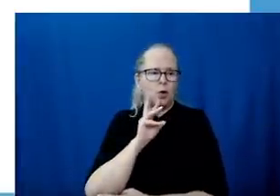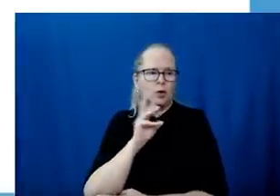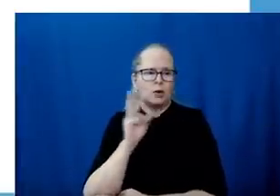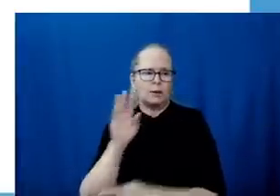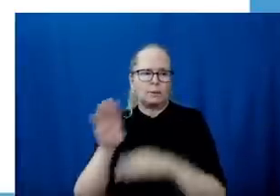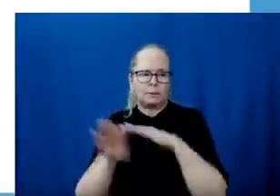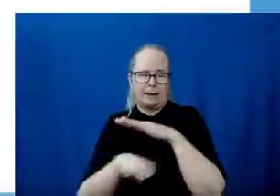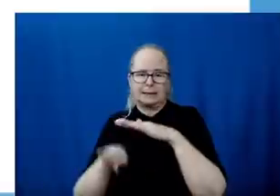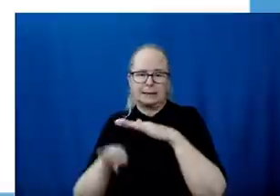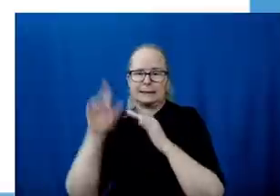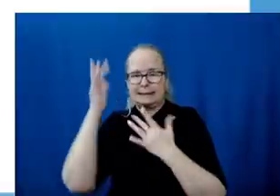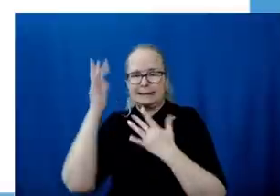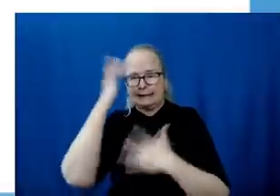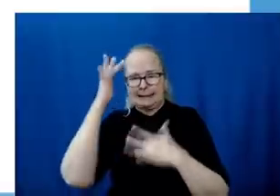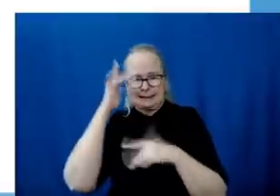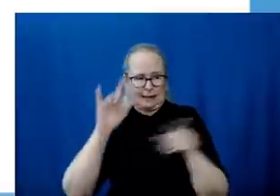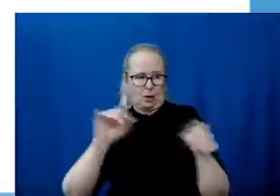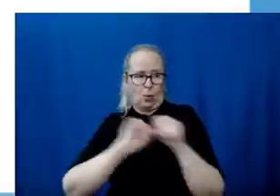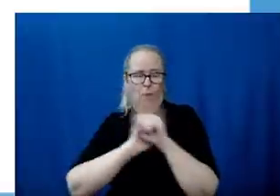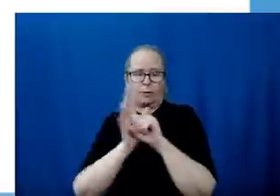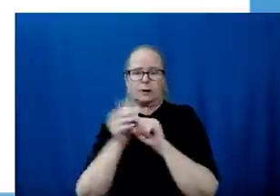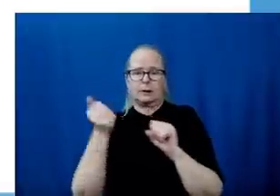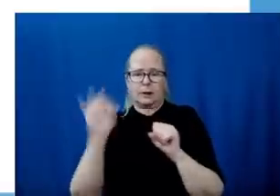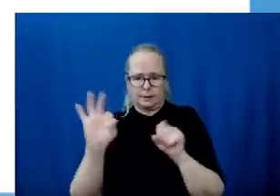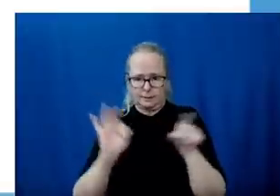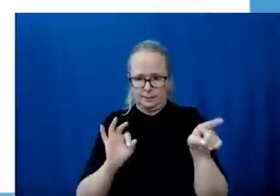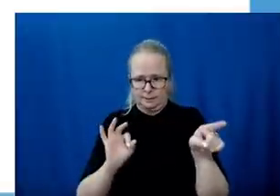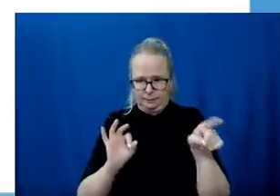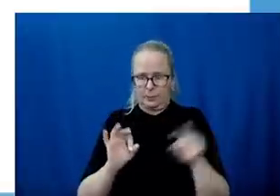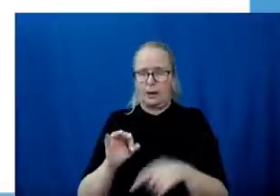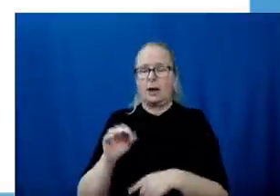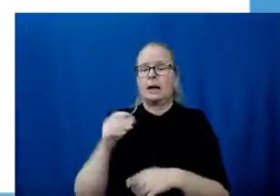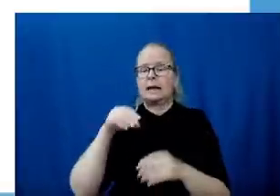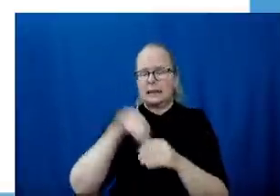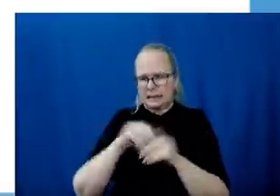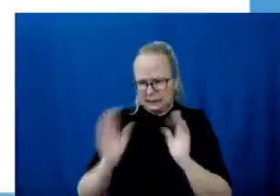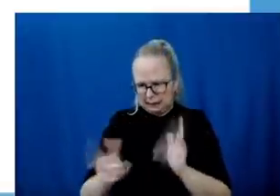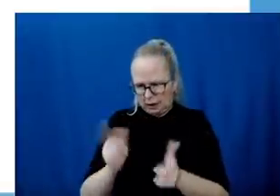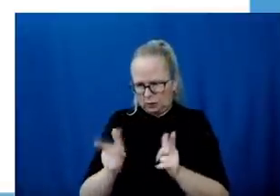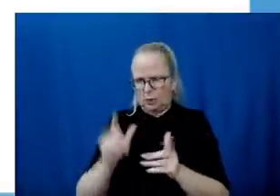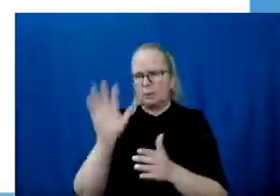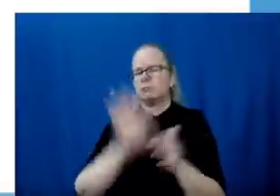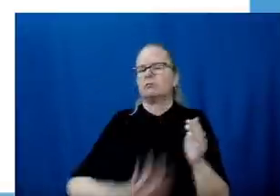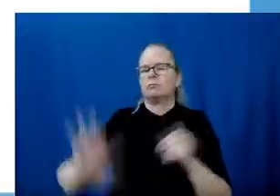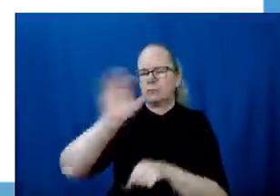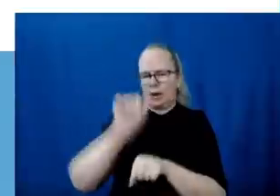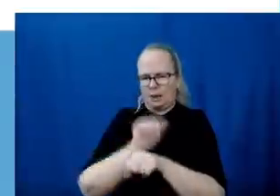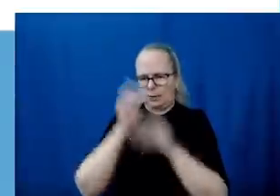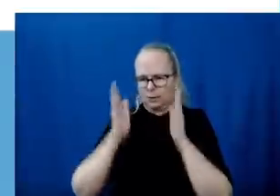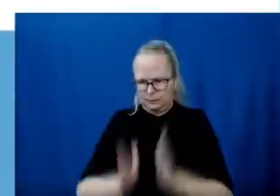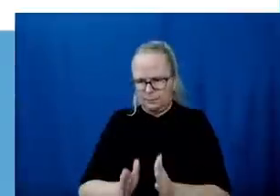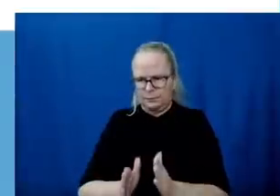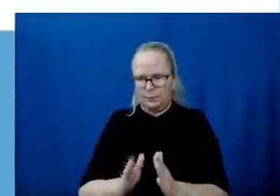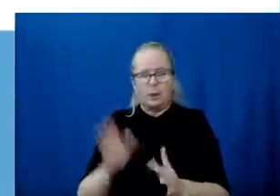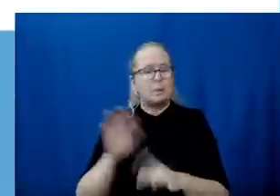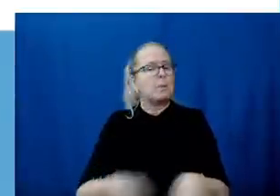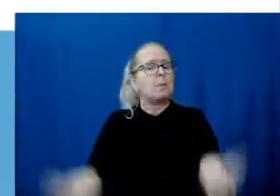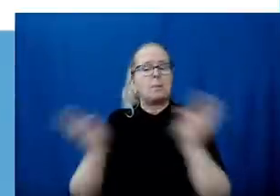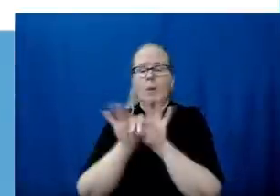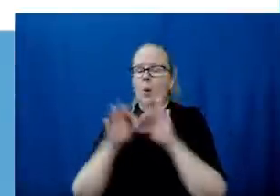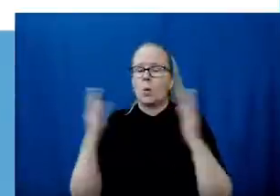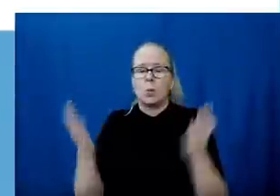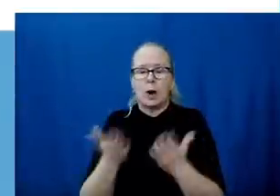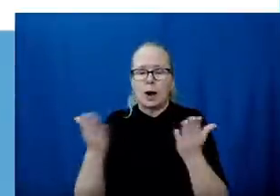experts pursuing COVID-19 modeling within Calgary and Alberta at large. What's important